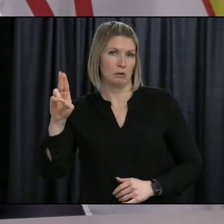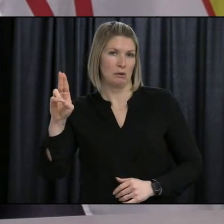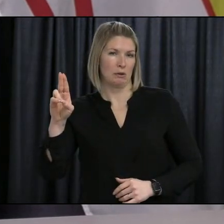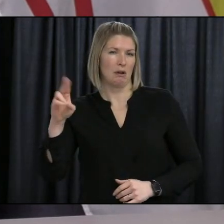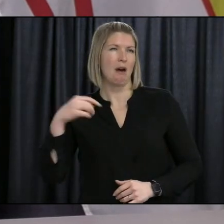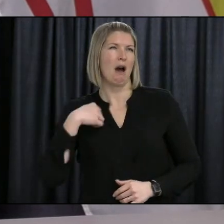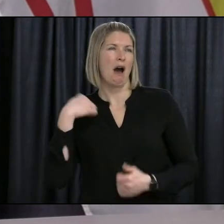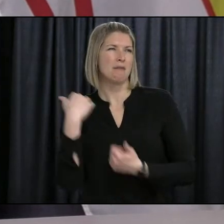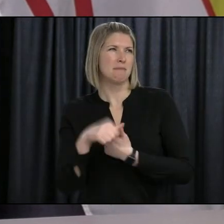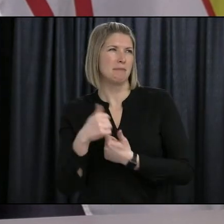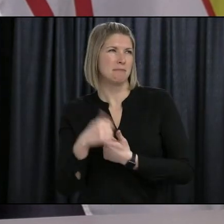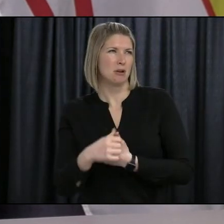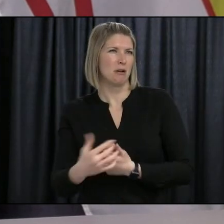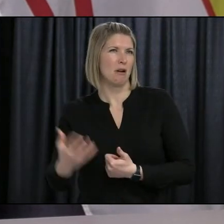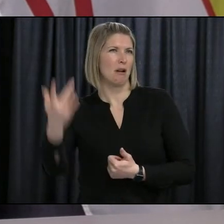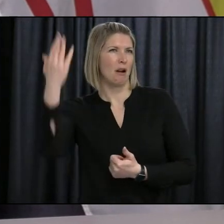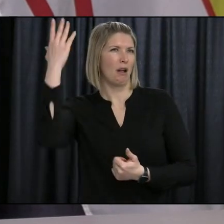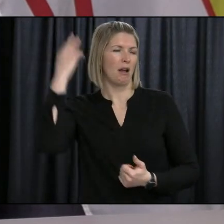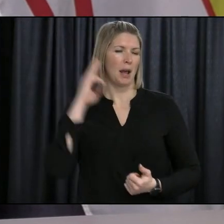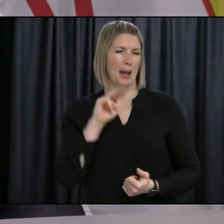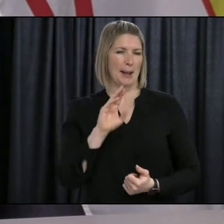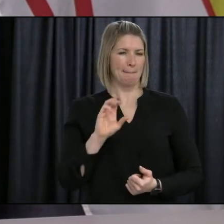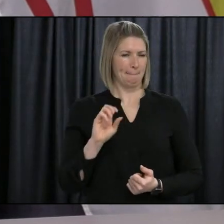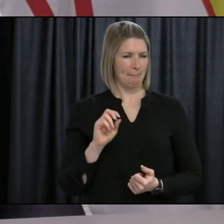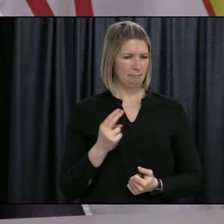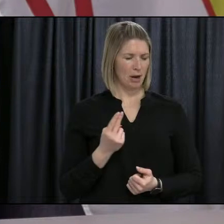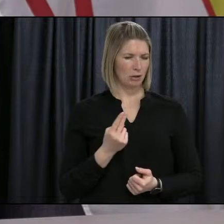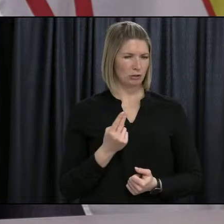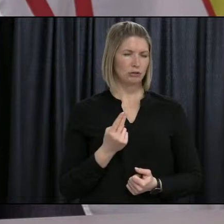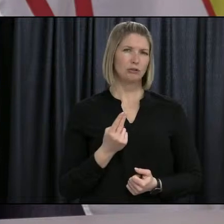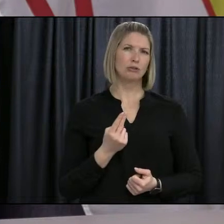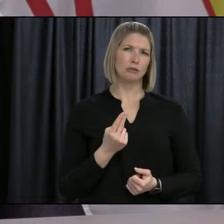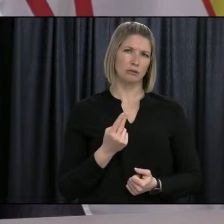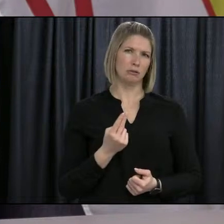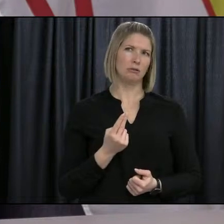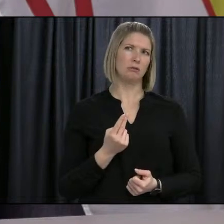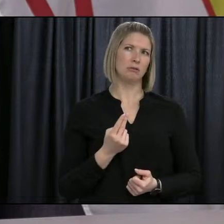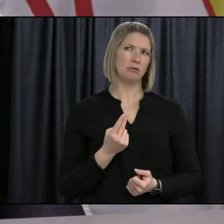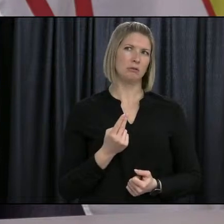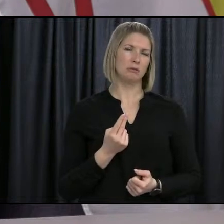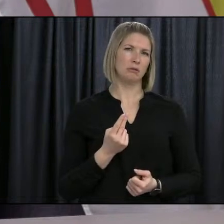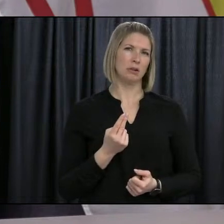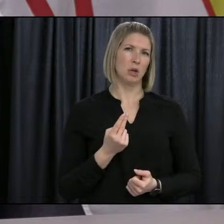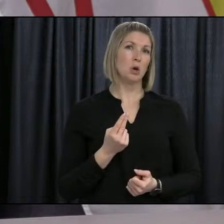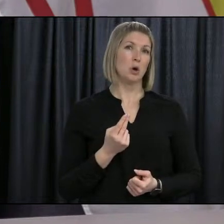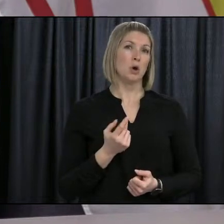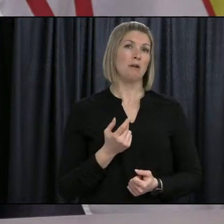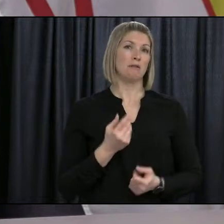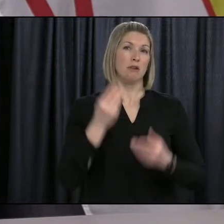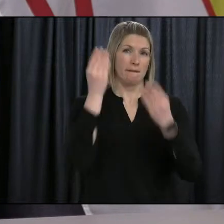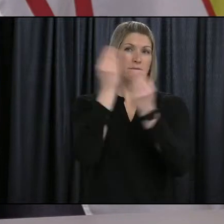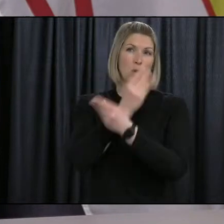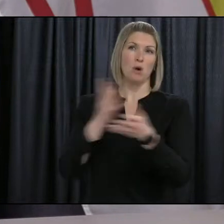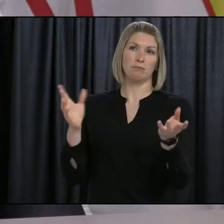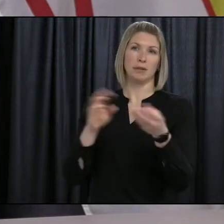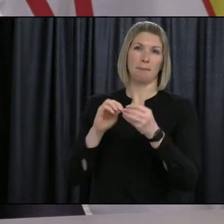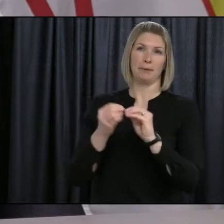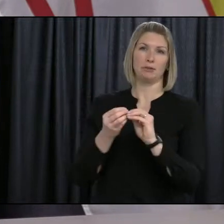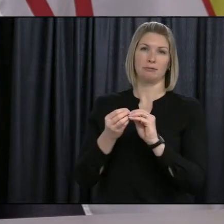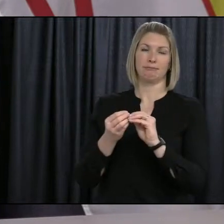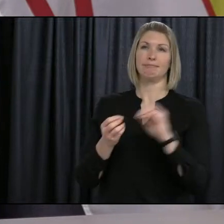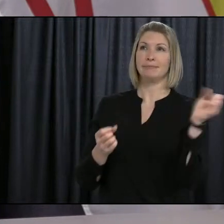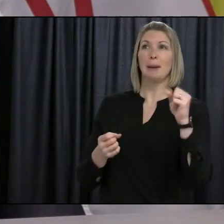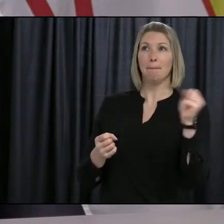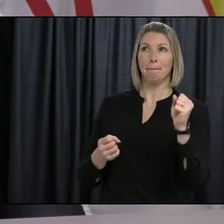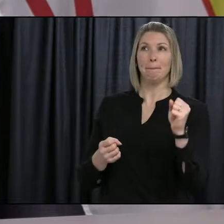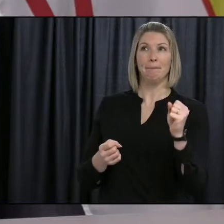I remember back in like March, the very onset of the pandemic, we were getting those numbers. Mm-hmm. You were. And